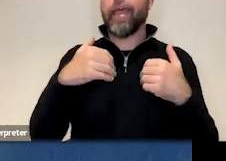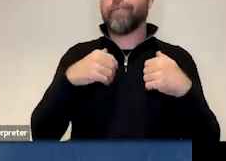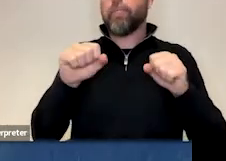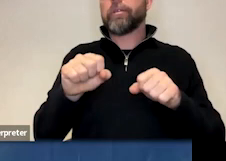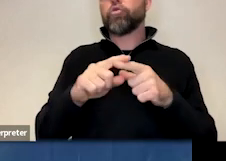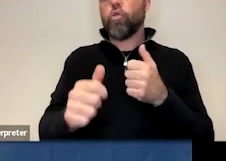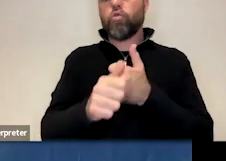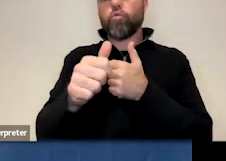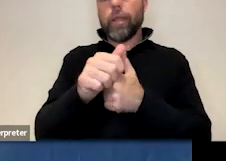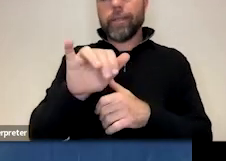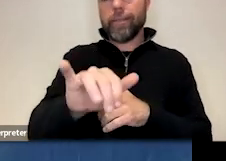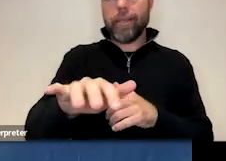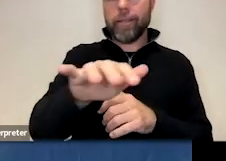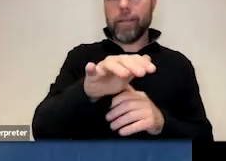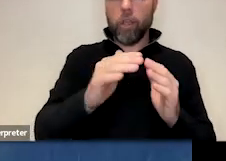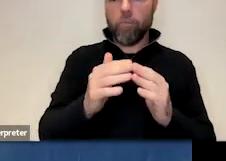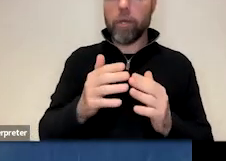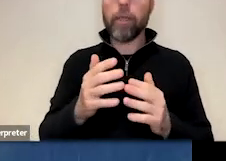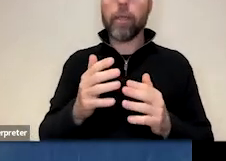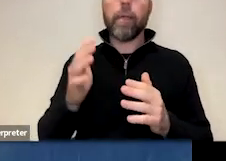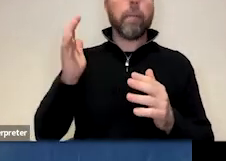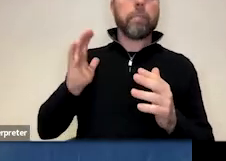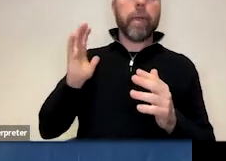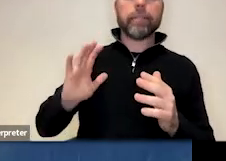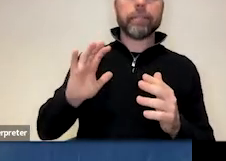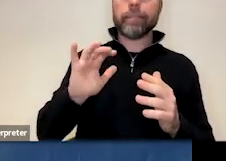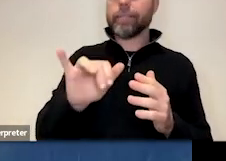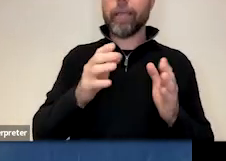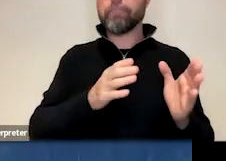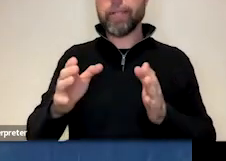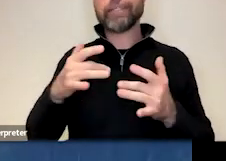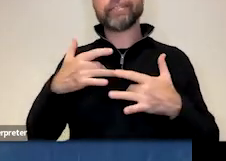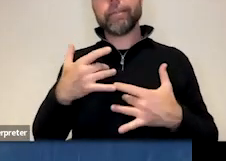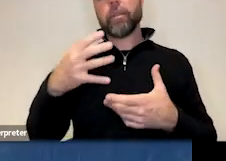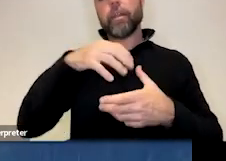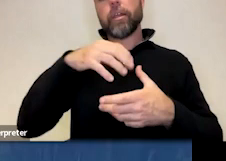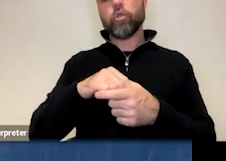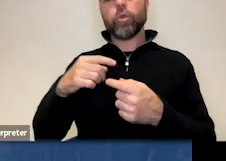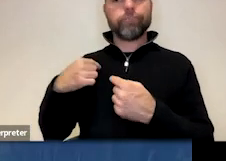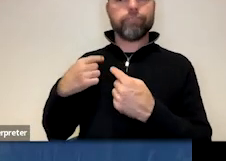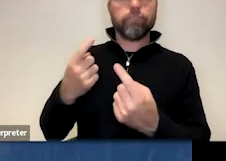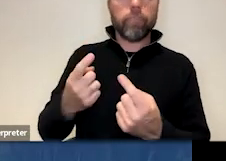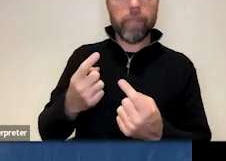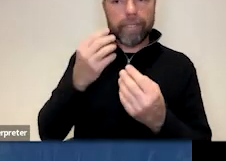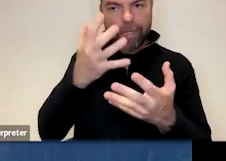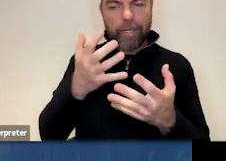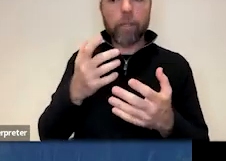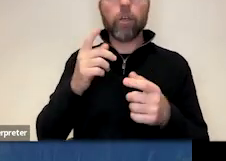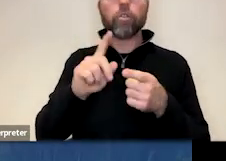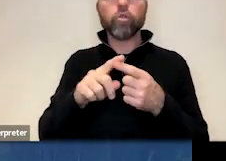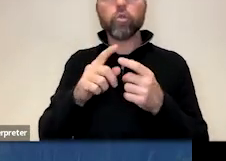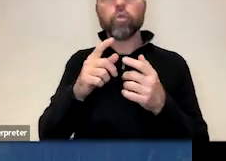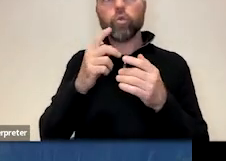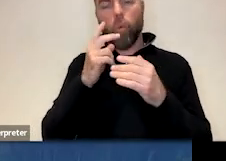that community. In the past, these plans normally included historical data as a means of